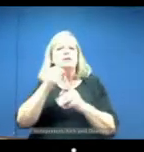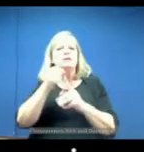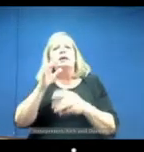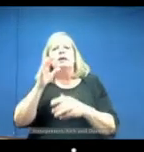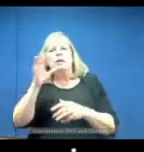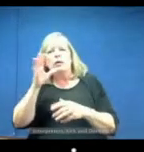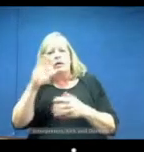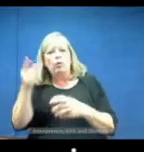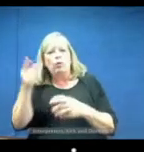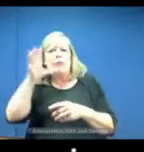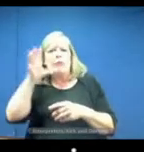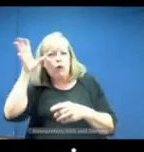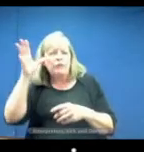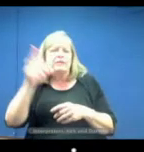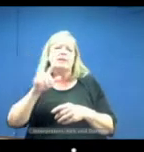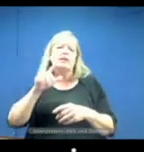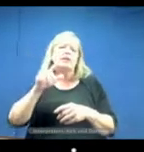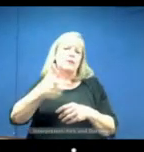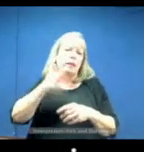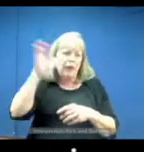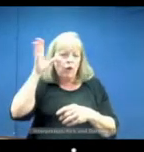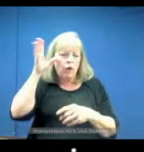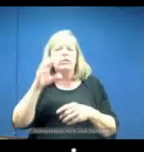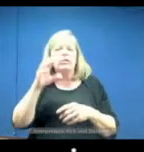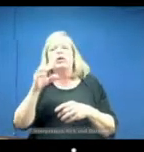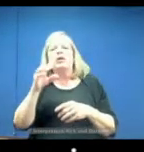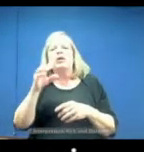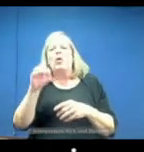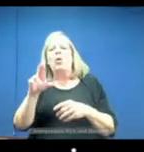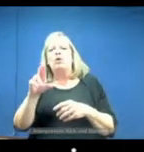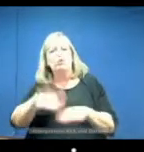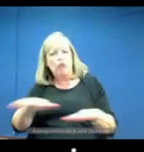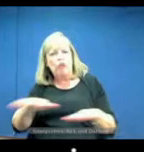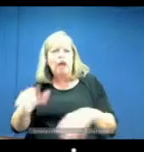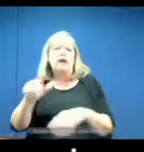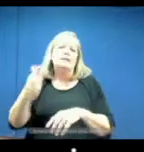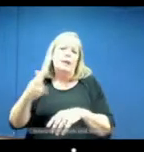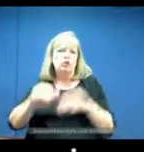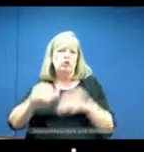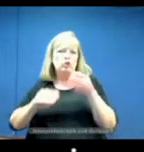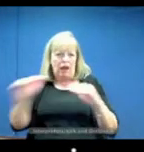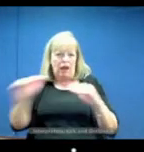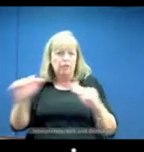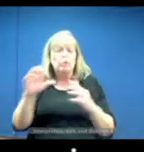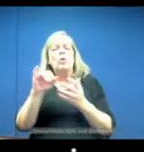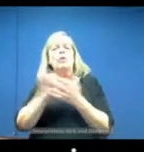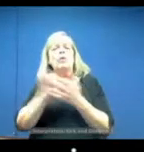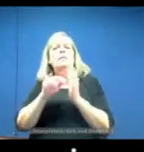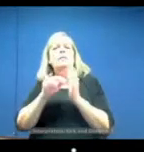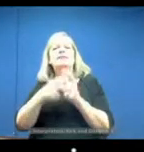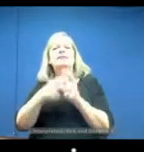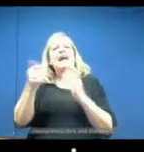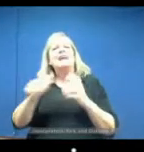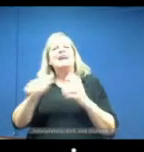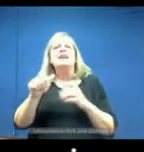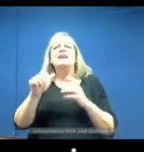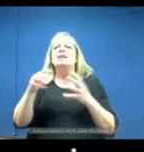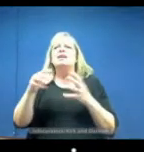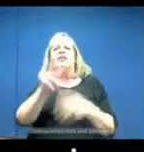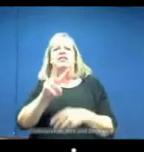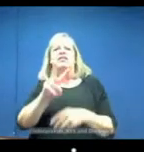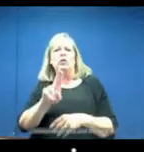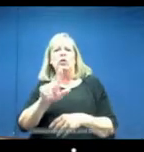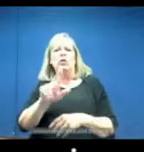Or what we call a vulnerable adult, and that just means an older person, and that's the soft term that Maryland chose to